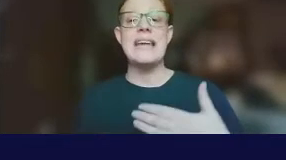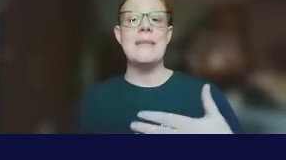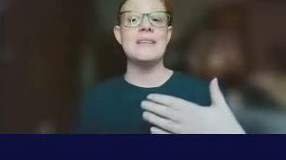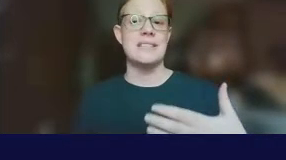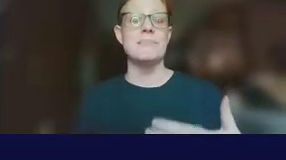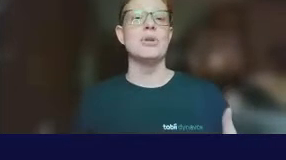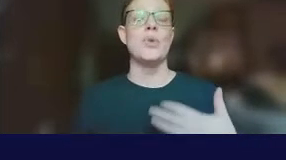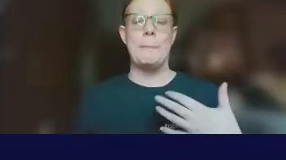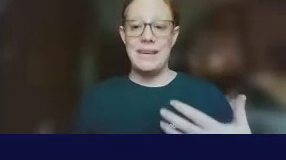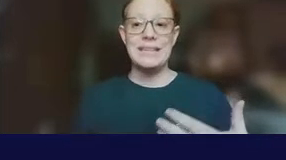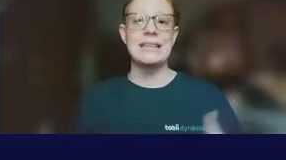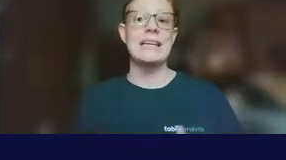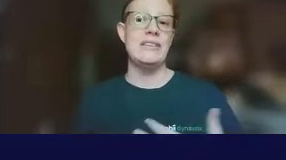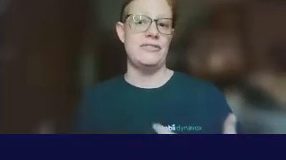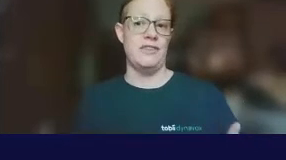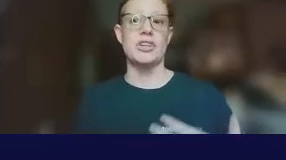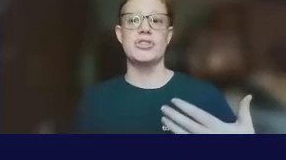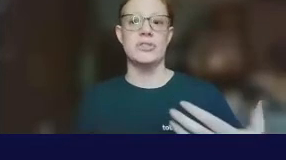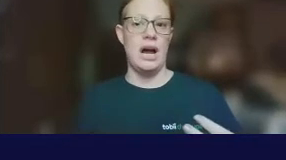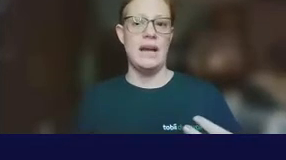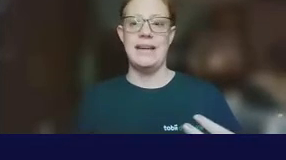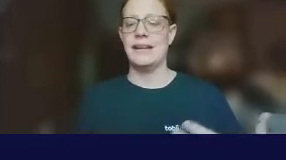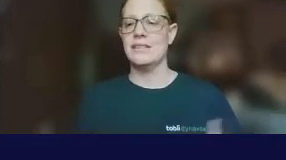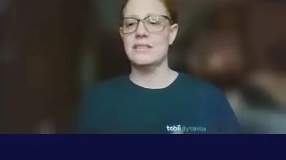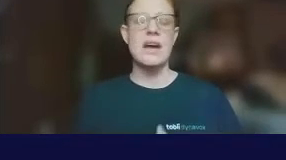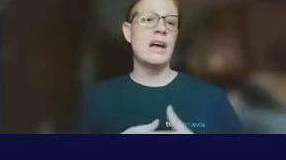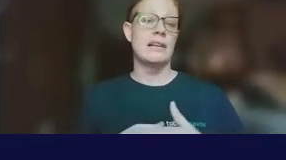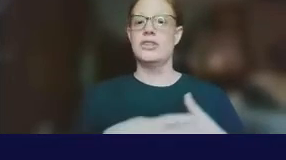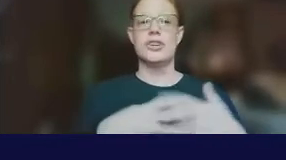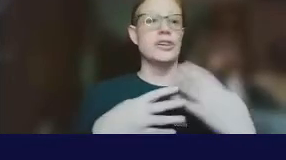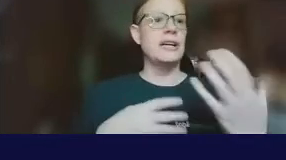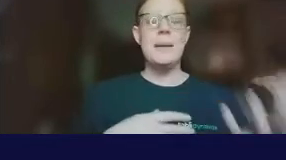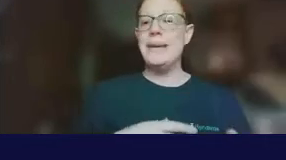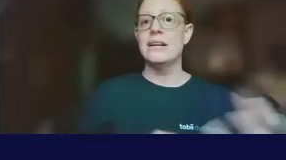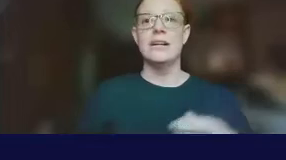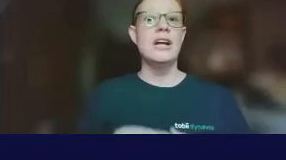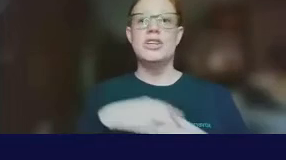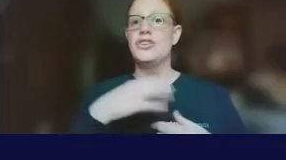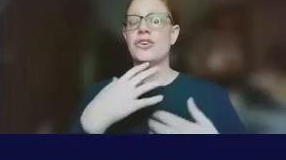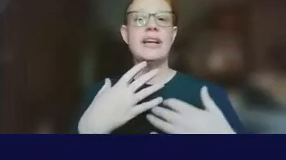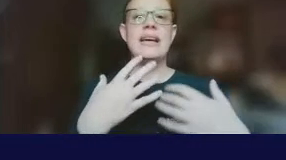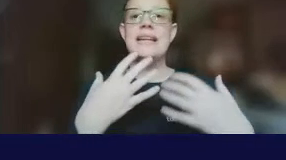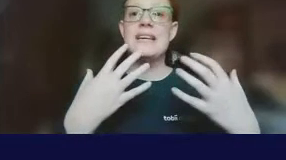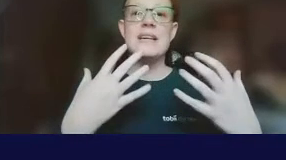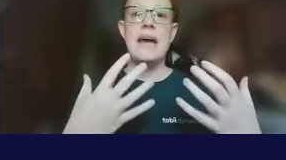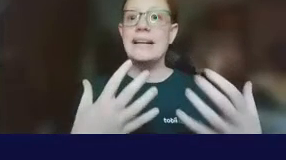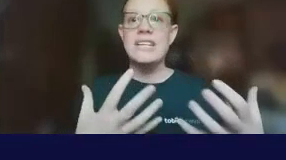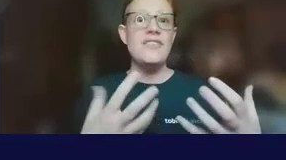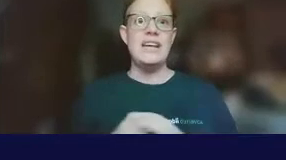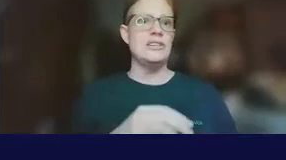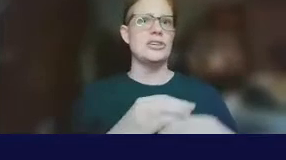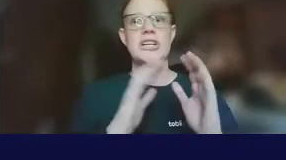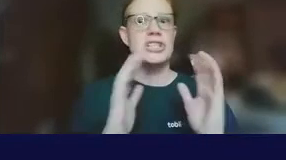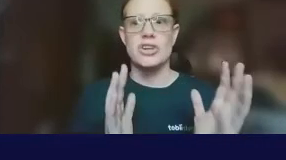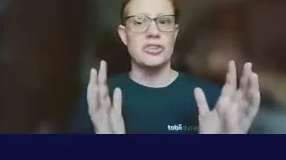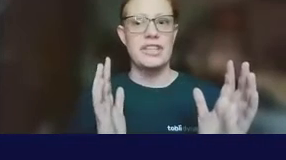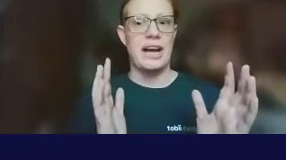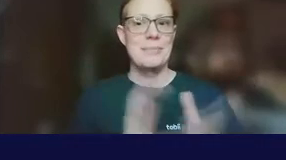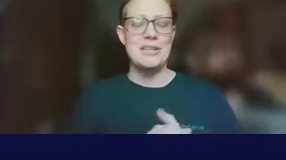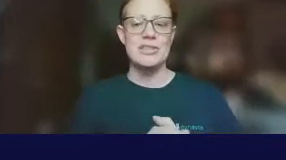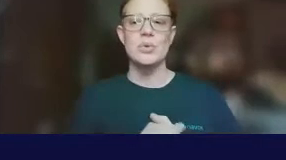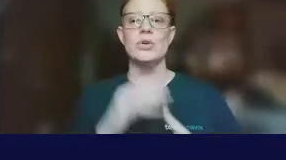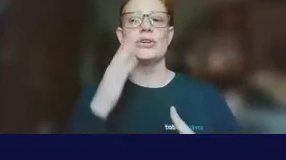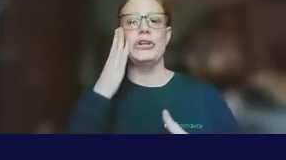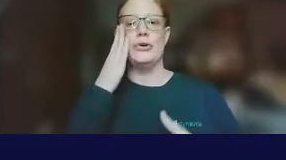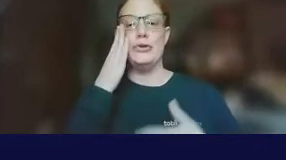device and the symbol repeatedly in functional contexts, like during a meal, during the activity, during circle